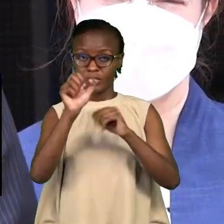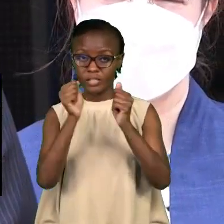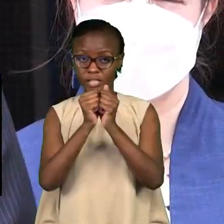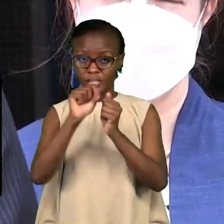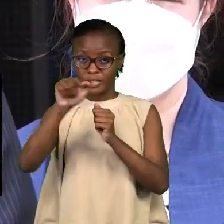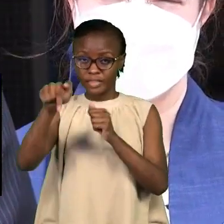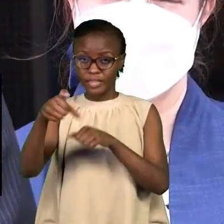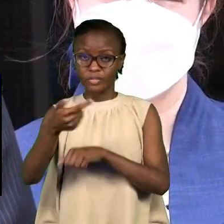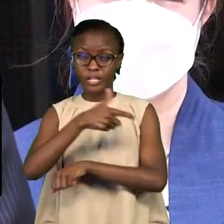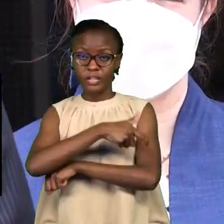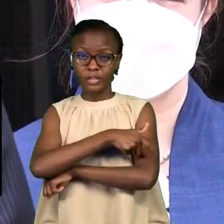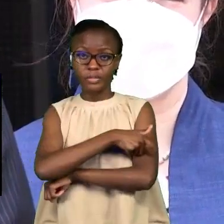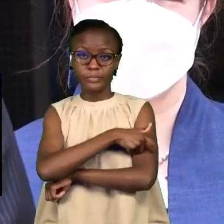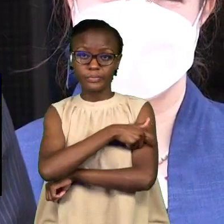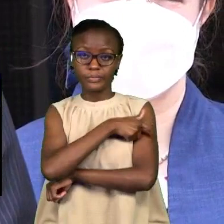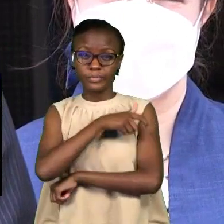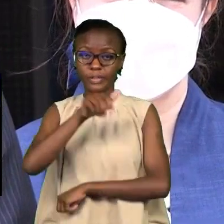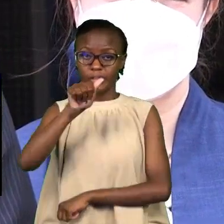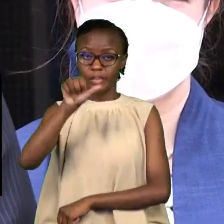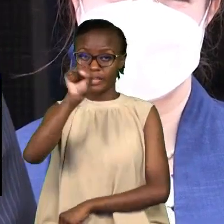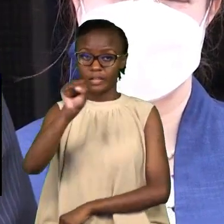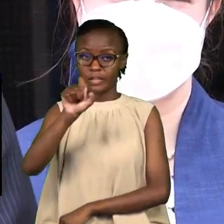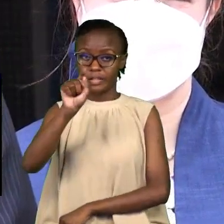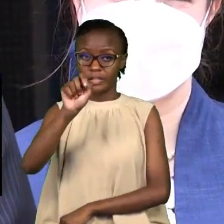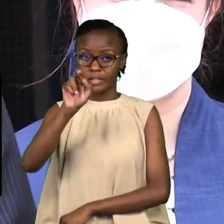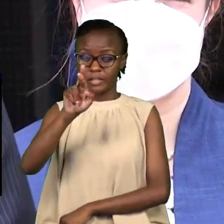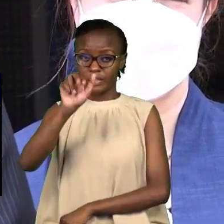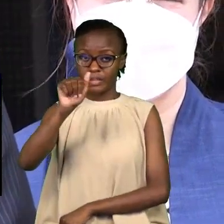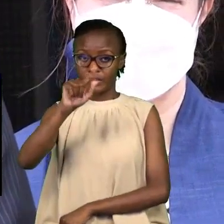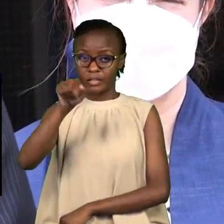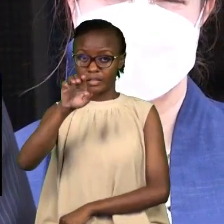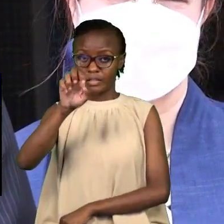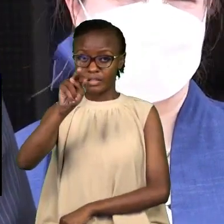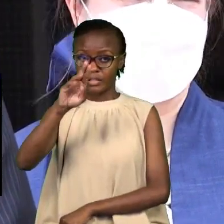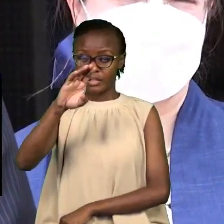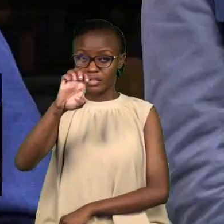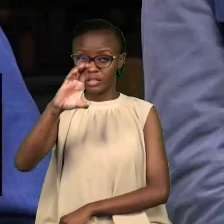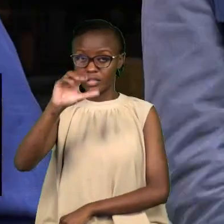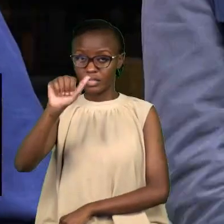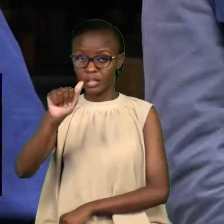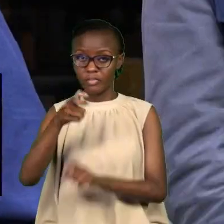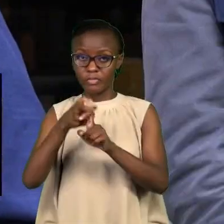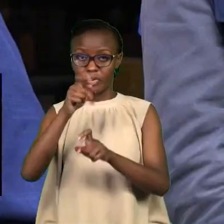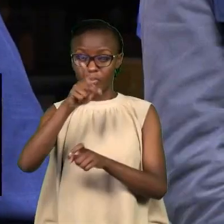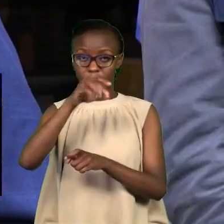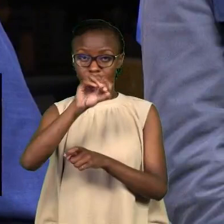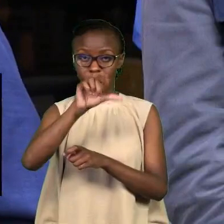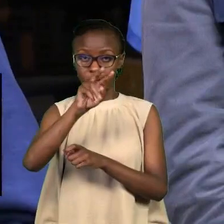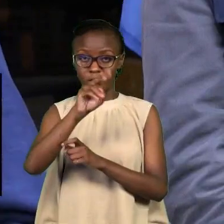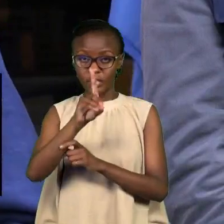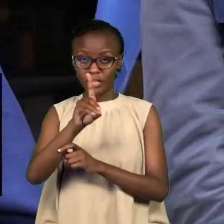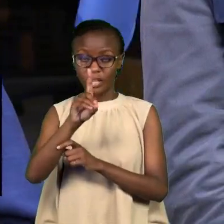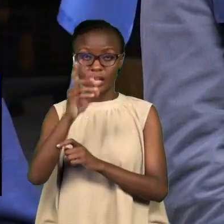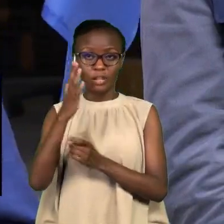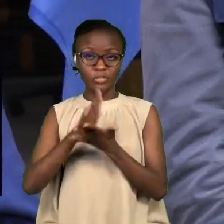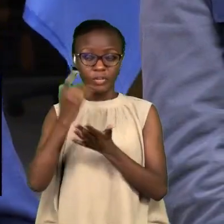210,000 doses of the AstraZeneca vaccine from the Republic of Poland. I understand they'll be